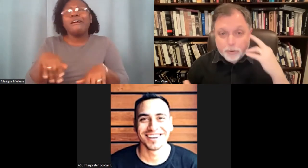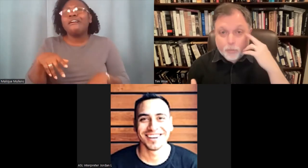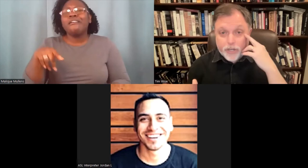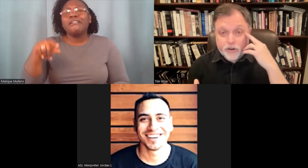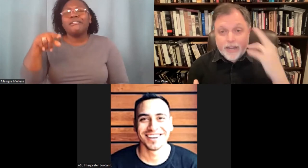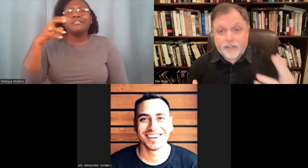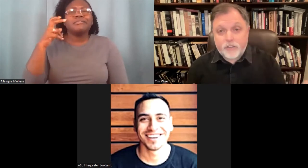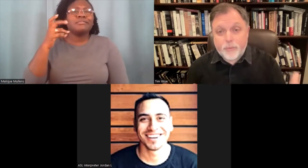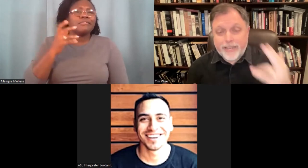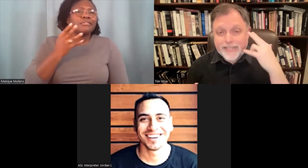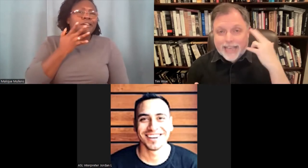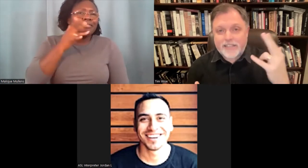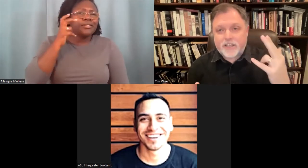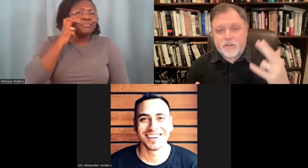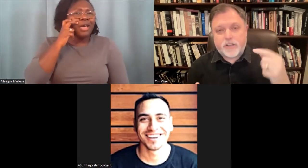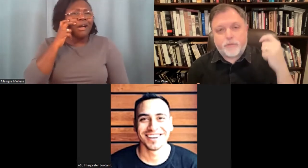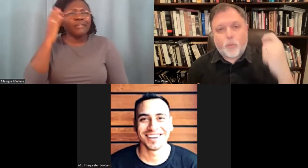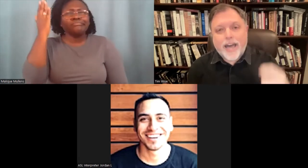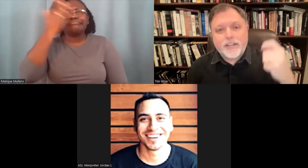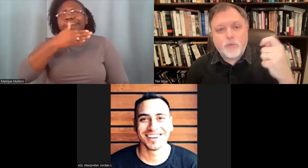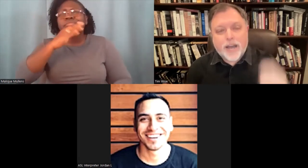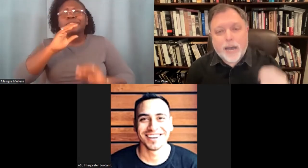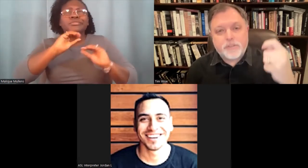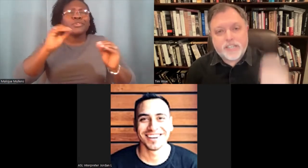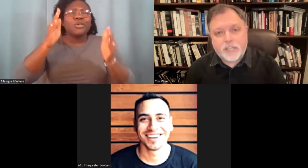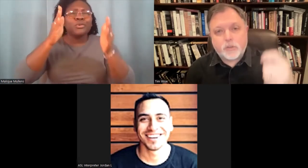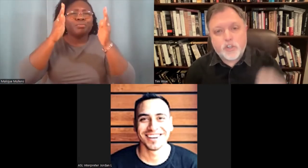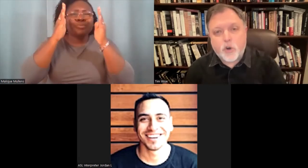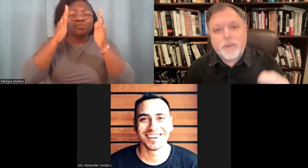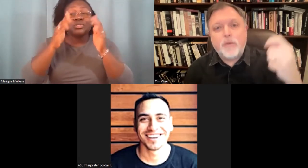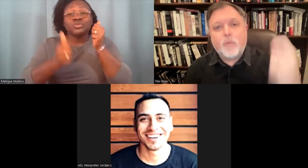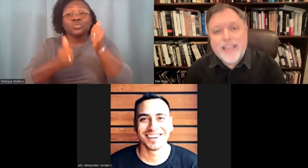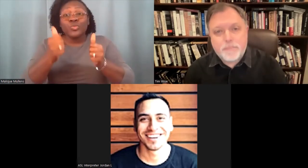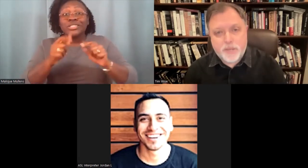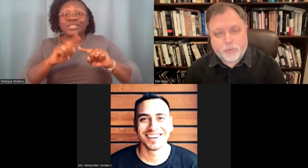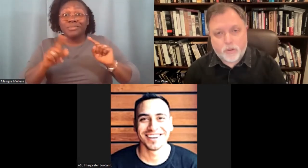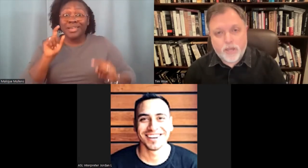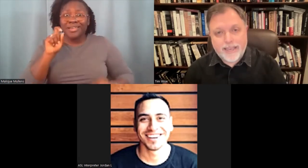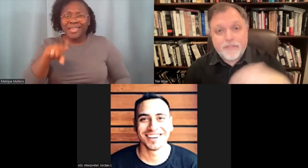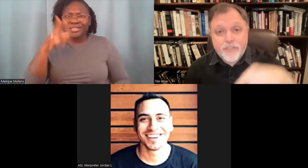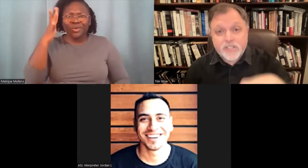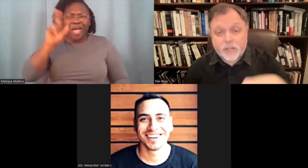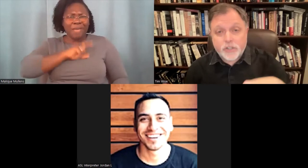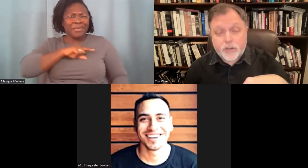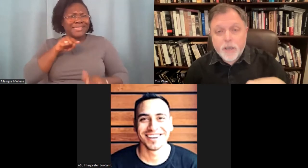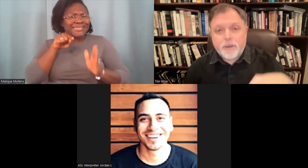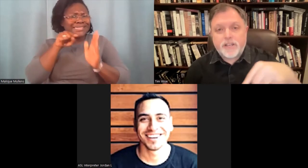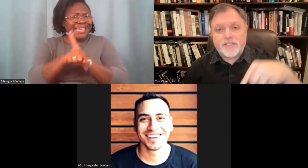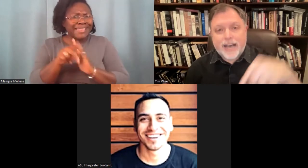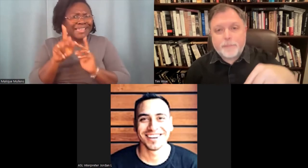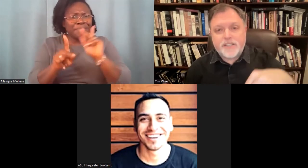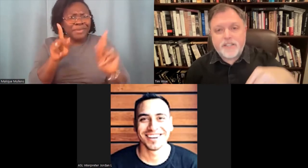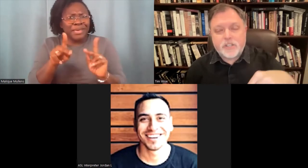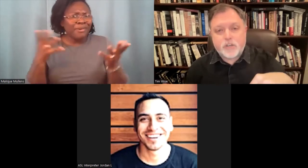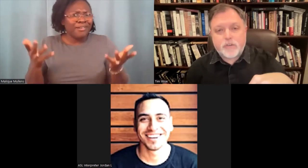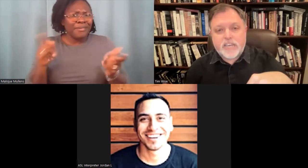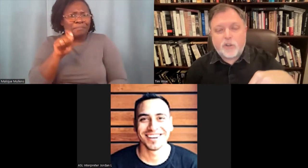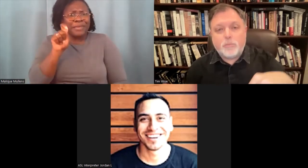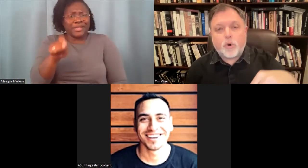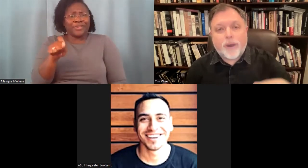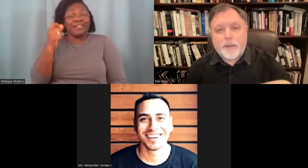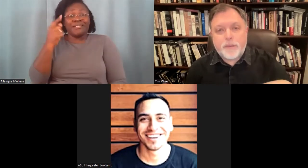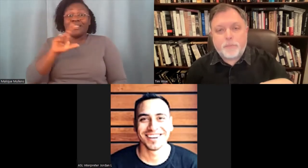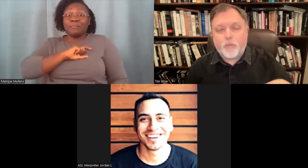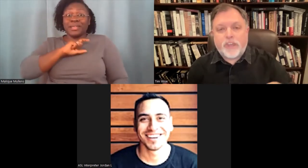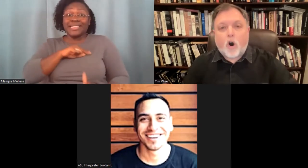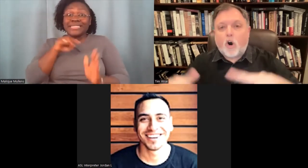state. But what you're not doing is asking yourself, why do cops kill so many white people in this country? Because cops in this country kill